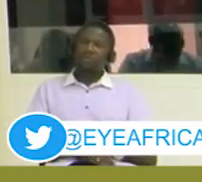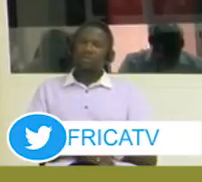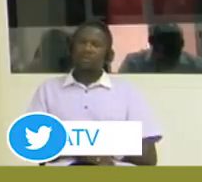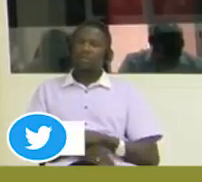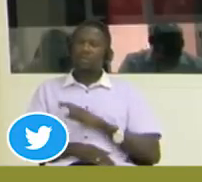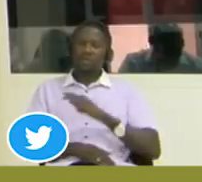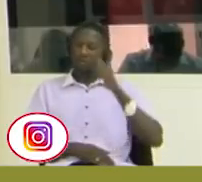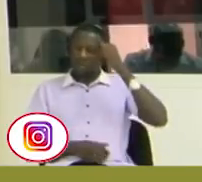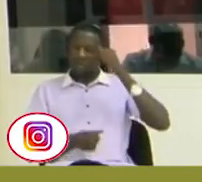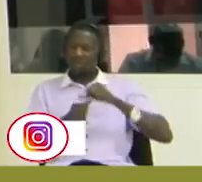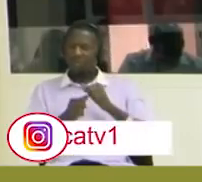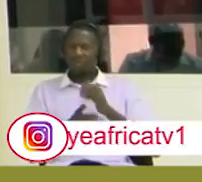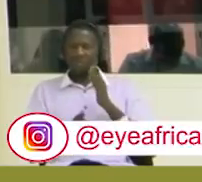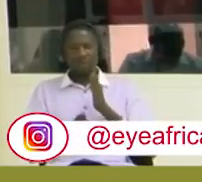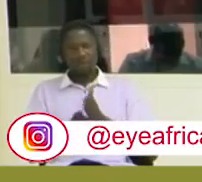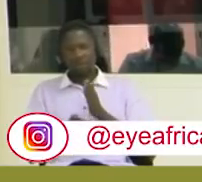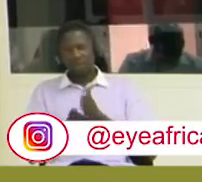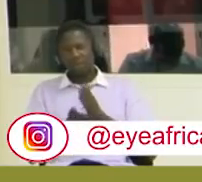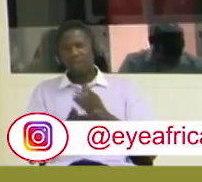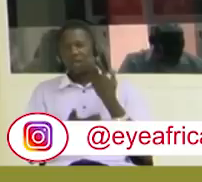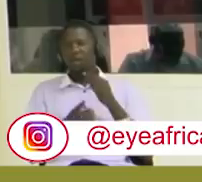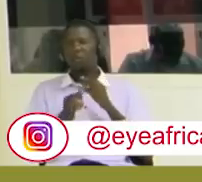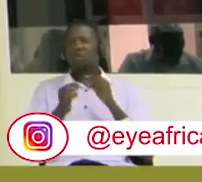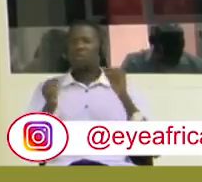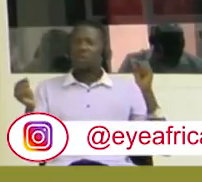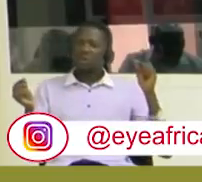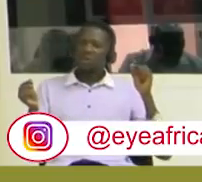exactly how long it